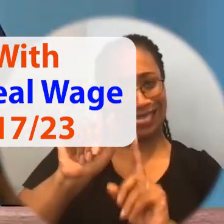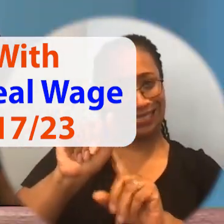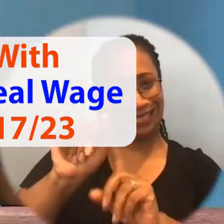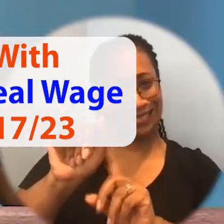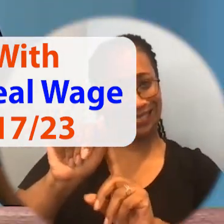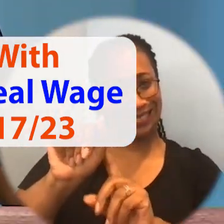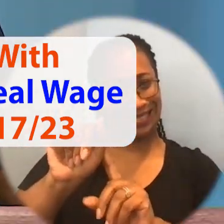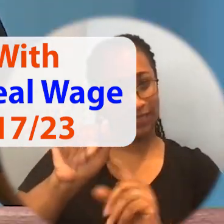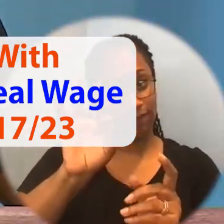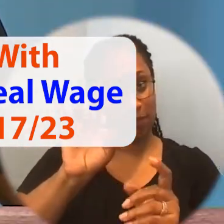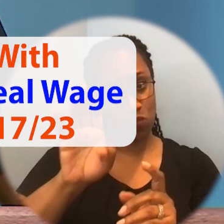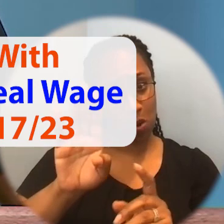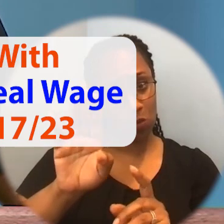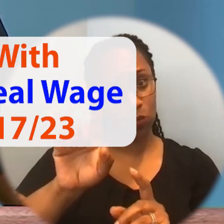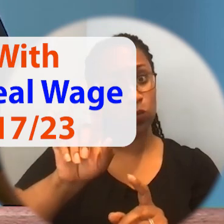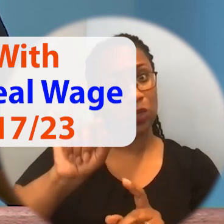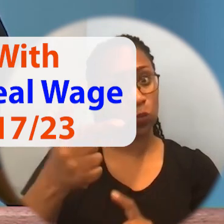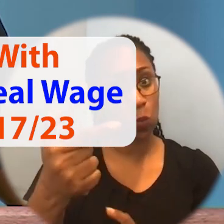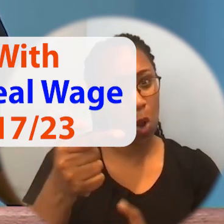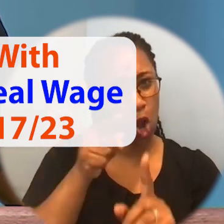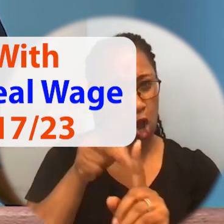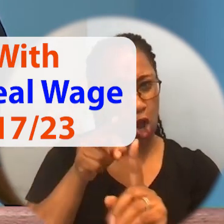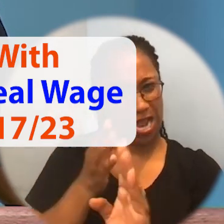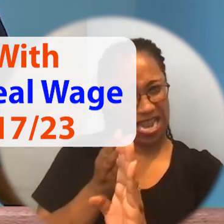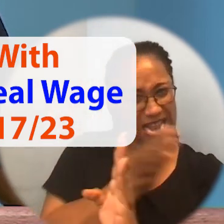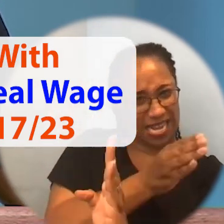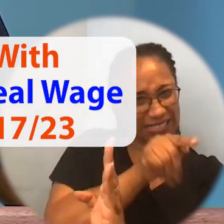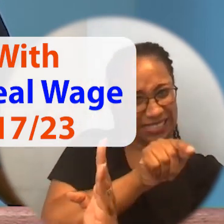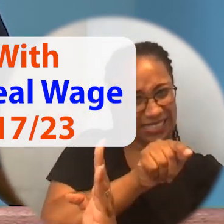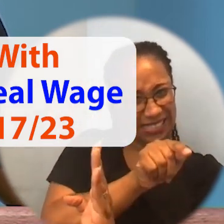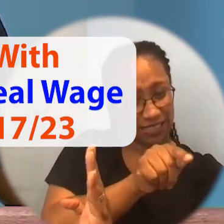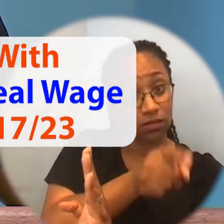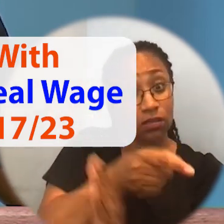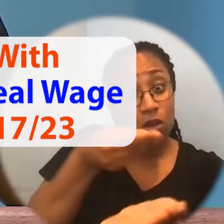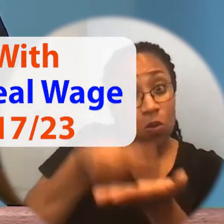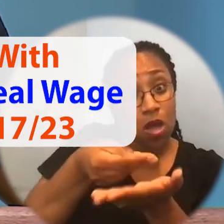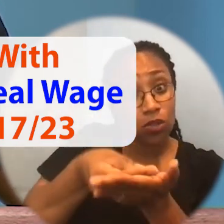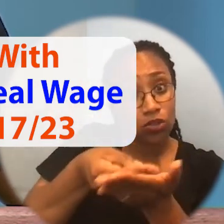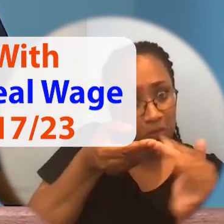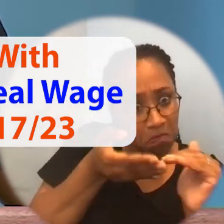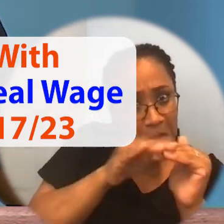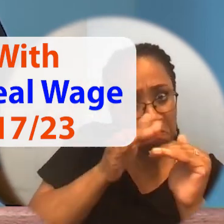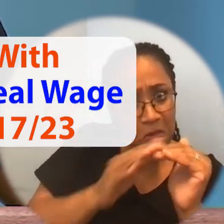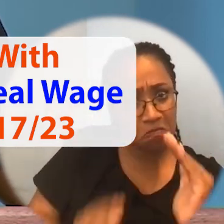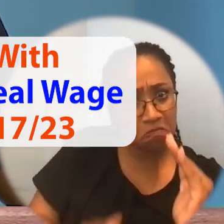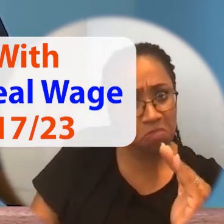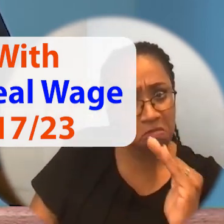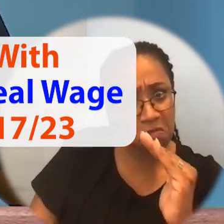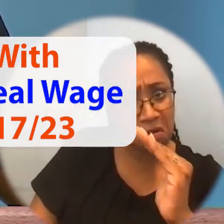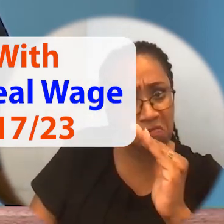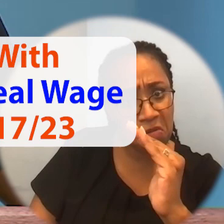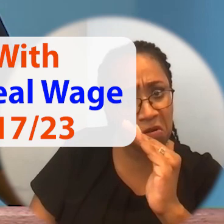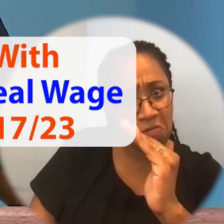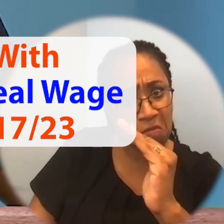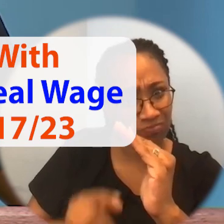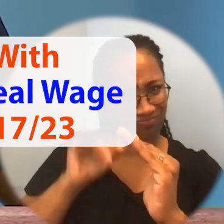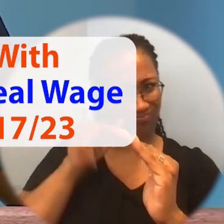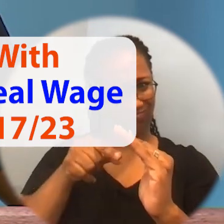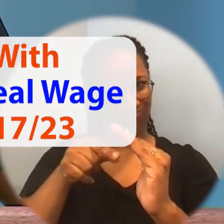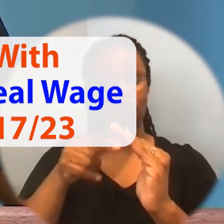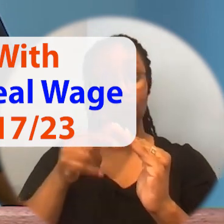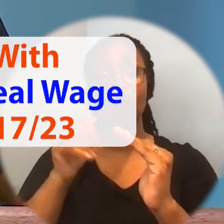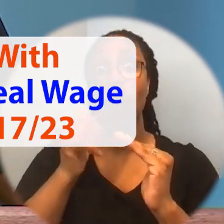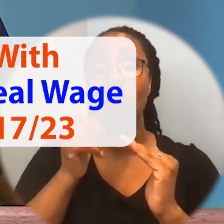from February of 2021, and what we've seen is that wages have gotten stronger, have increased. We've seen